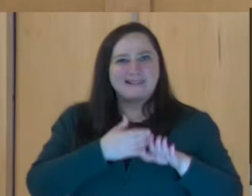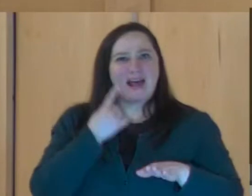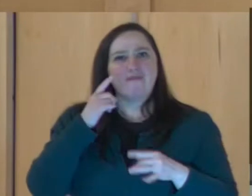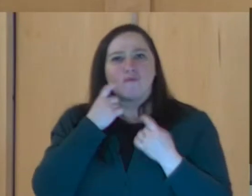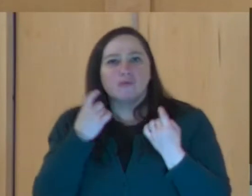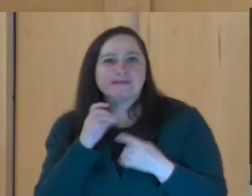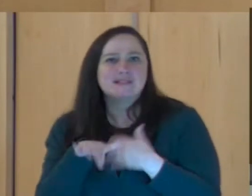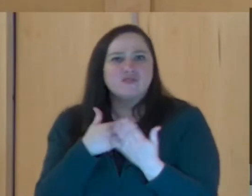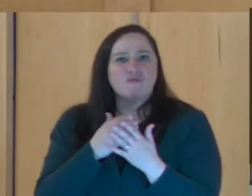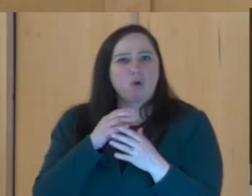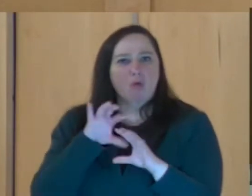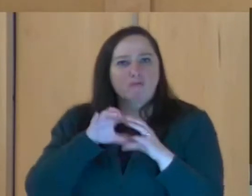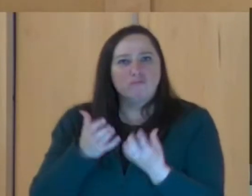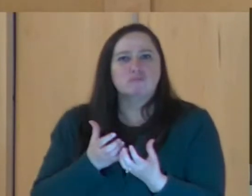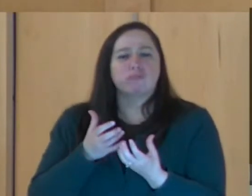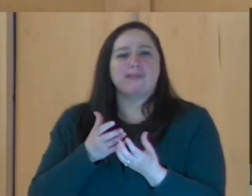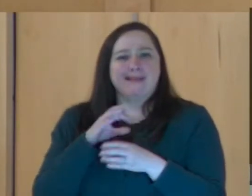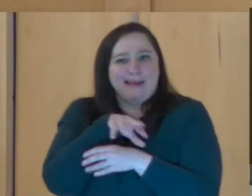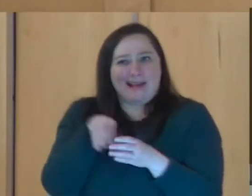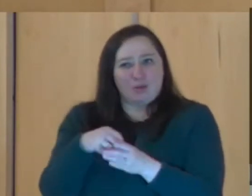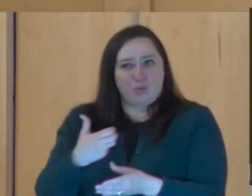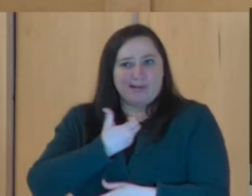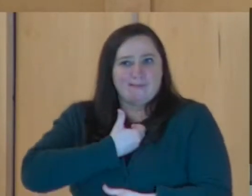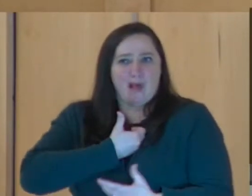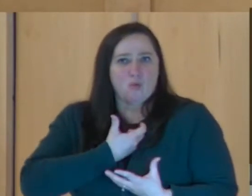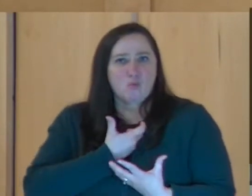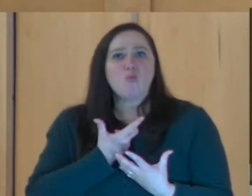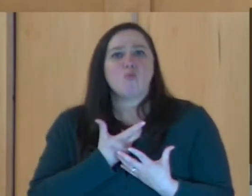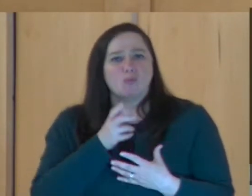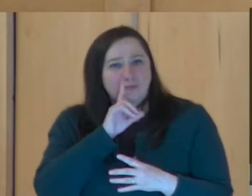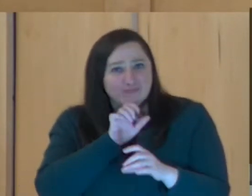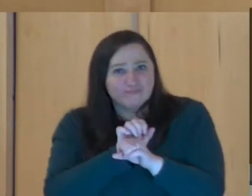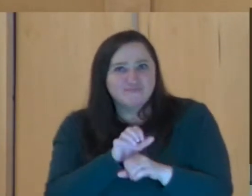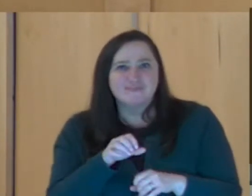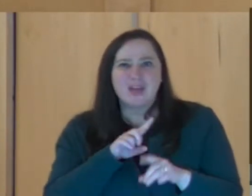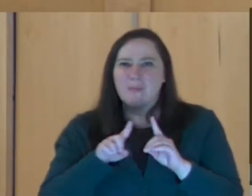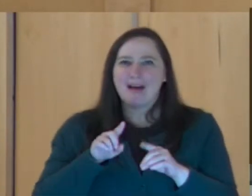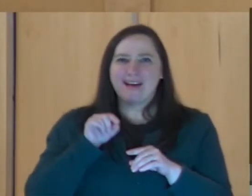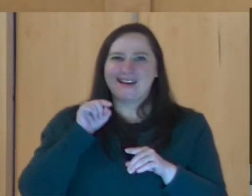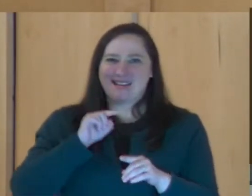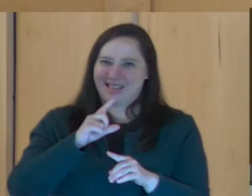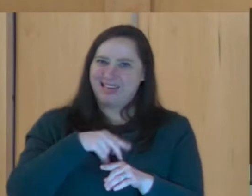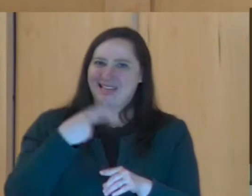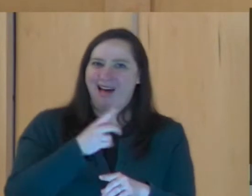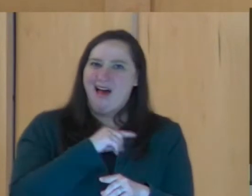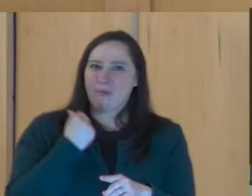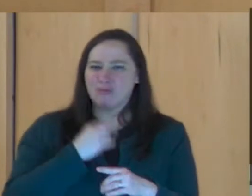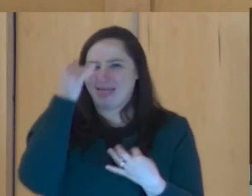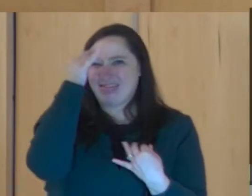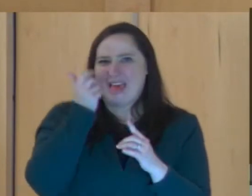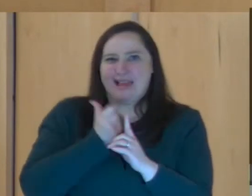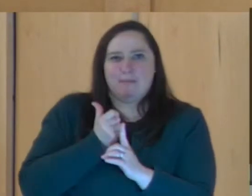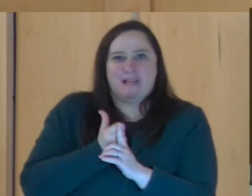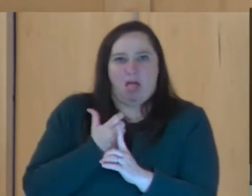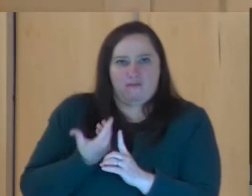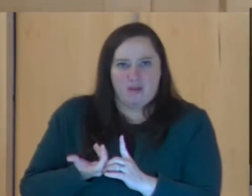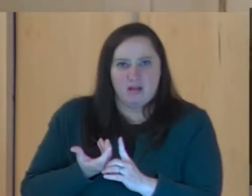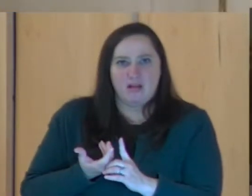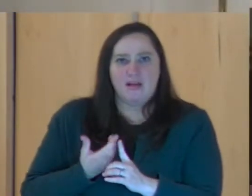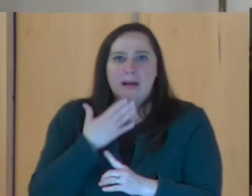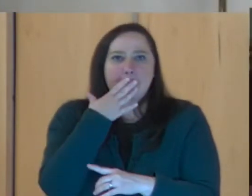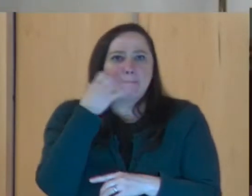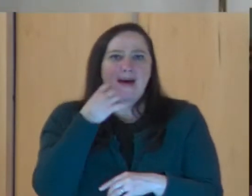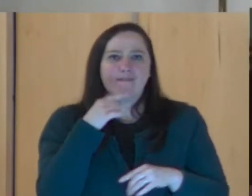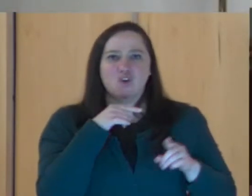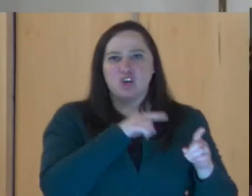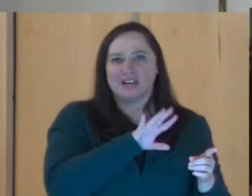the whole world, including ours? It was. But Caiaphas was thinking chiefly of himself. It's